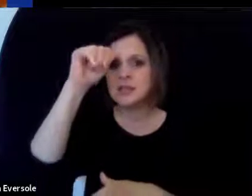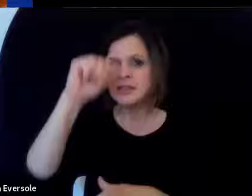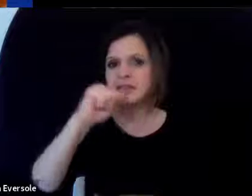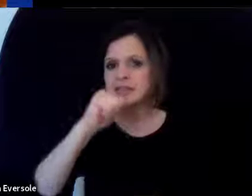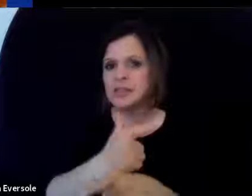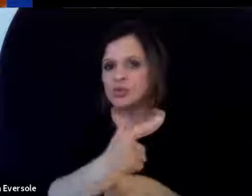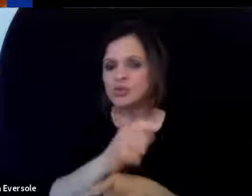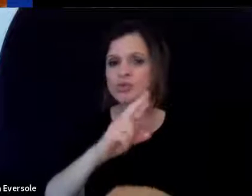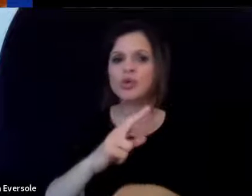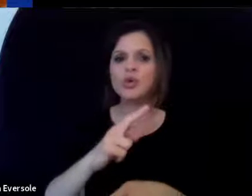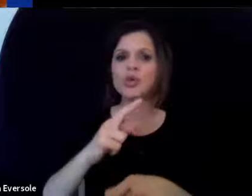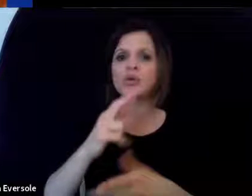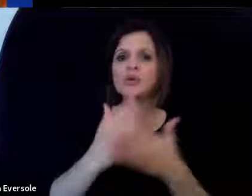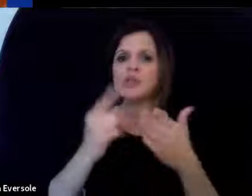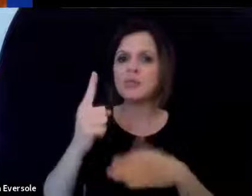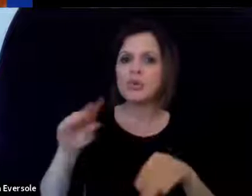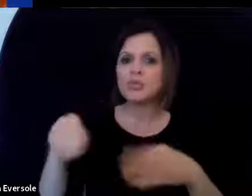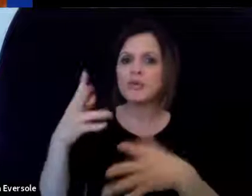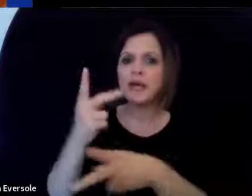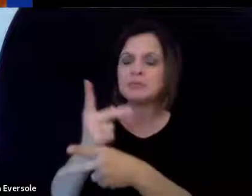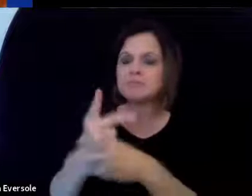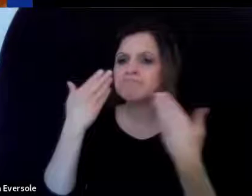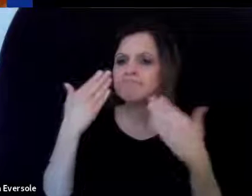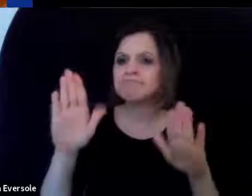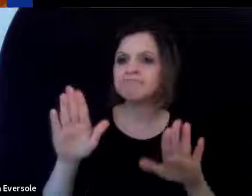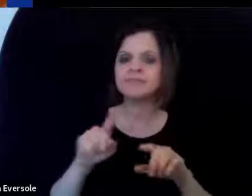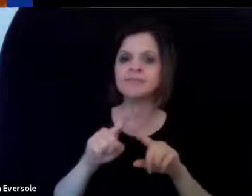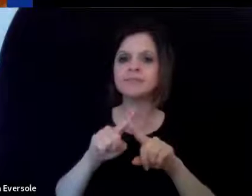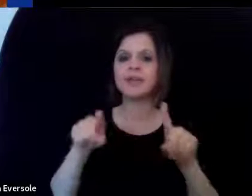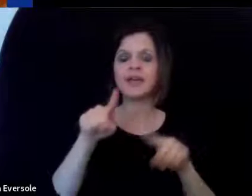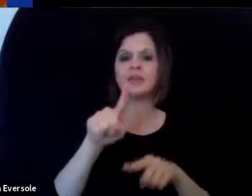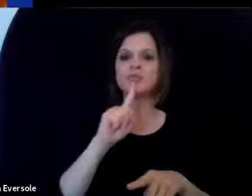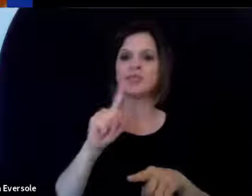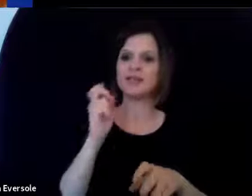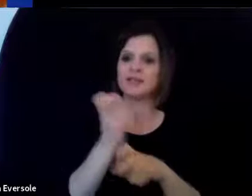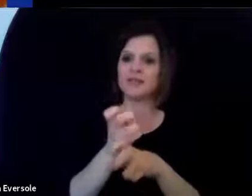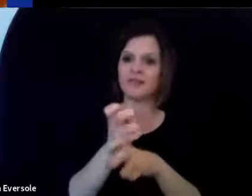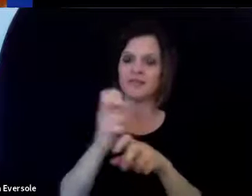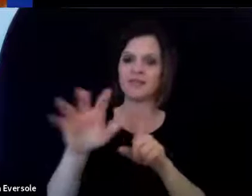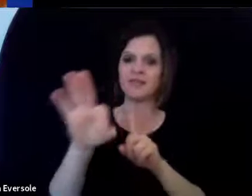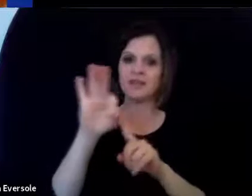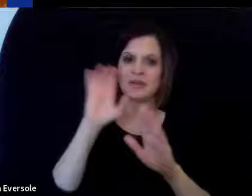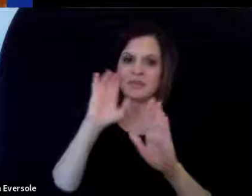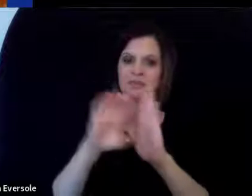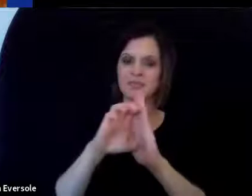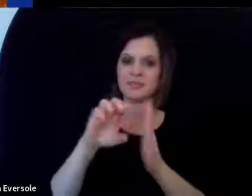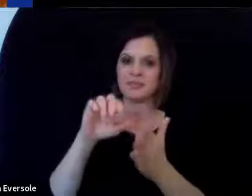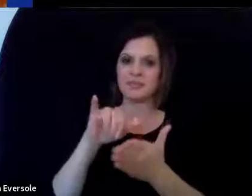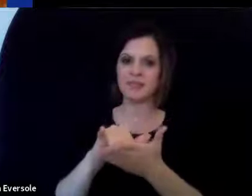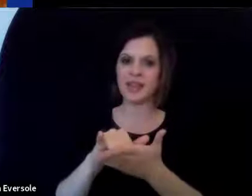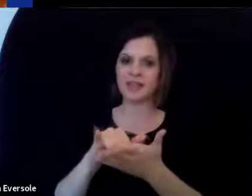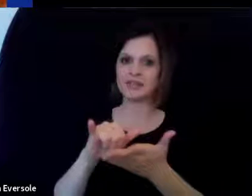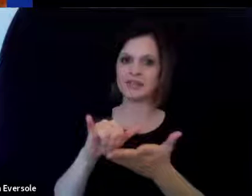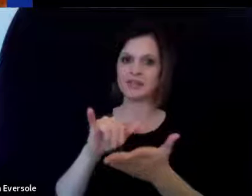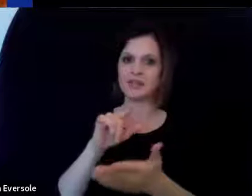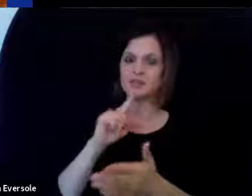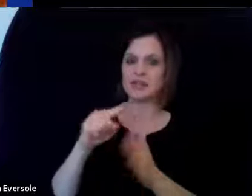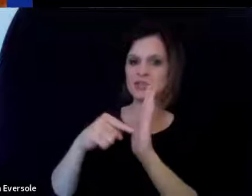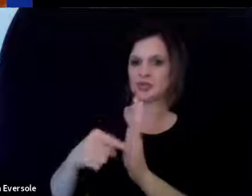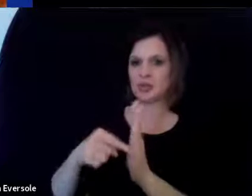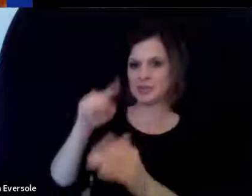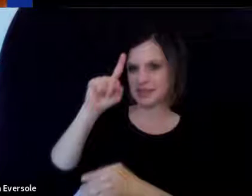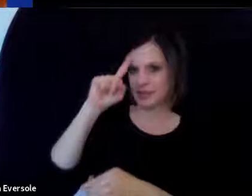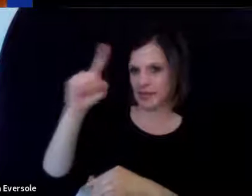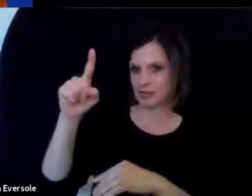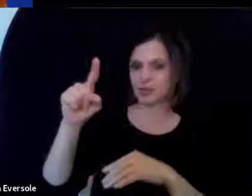don't know. But again, it's really hard to find a picture that illustrates intelligence. So we just wanted you to have